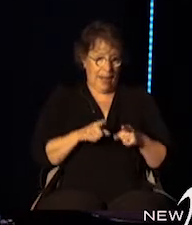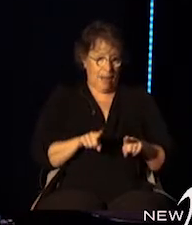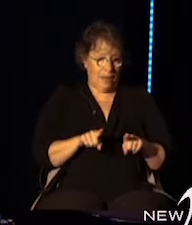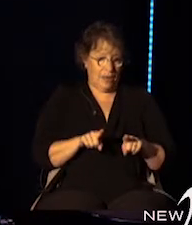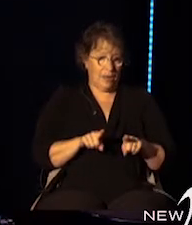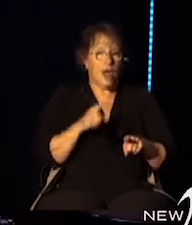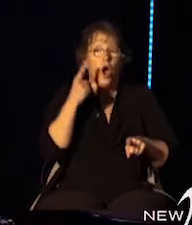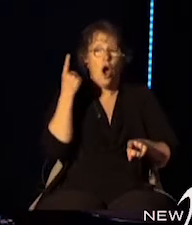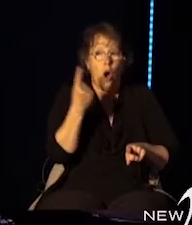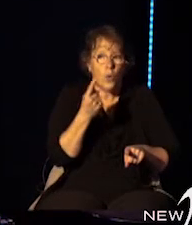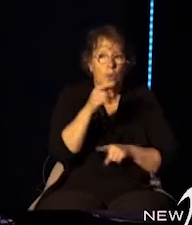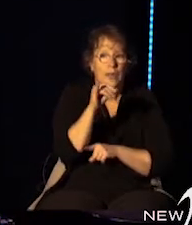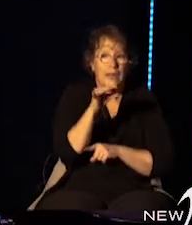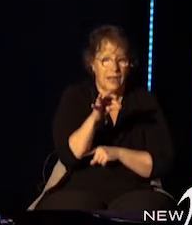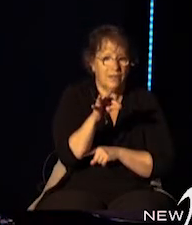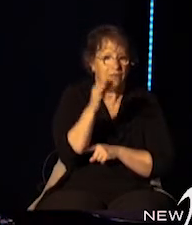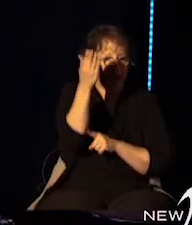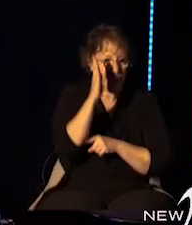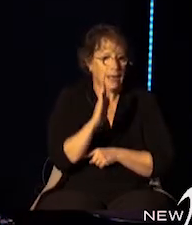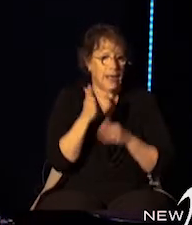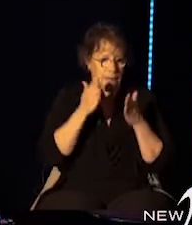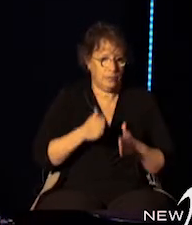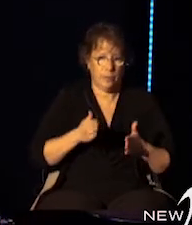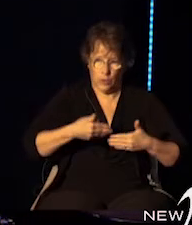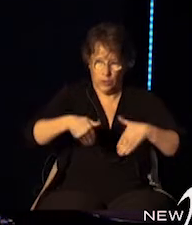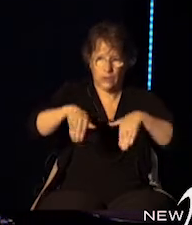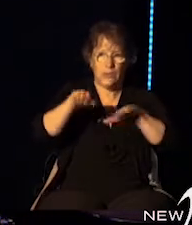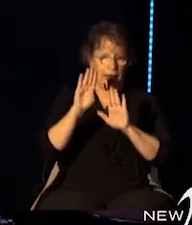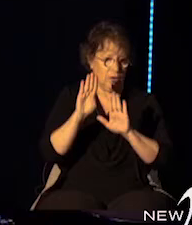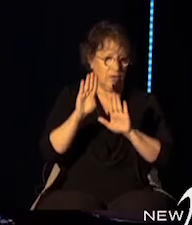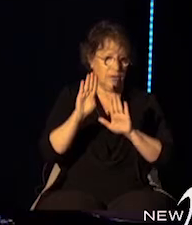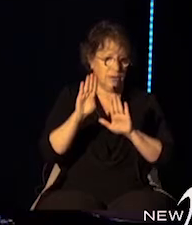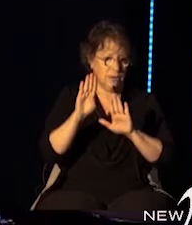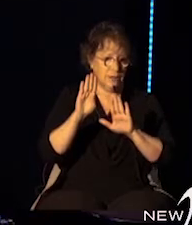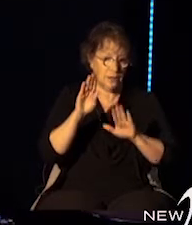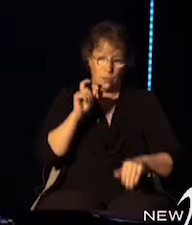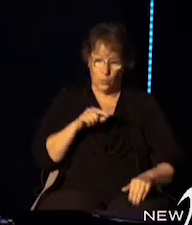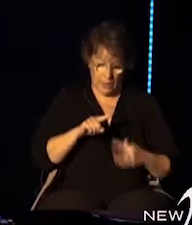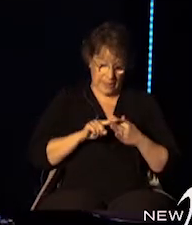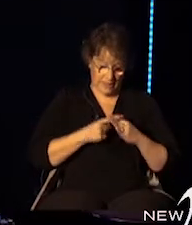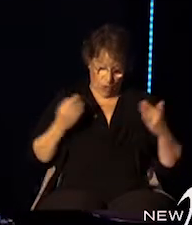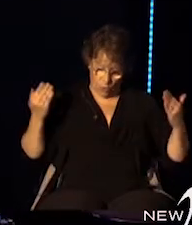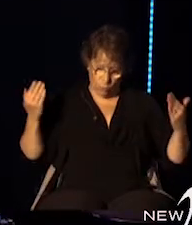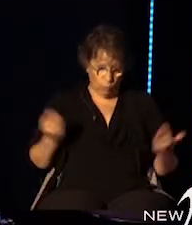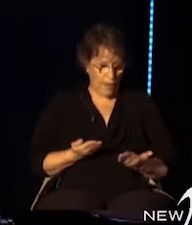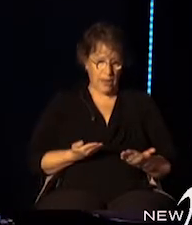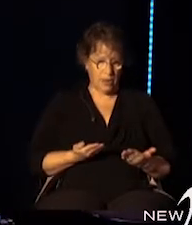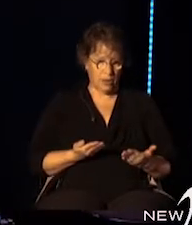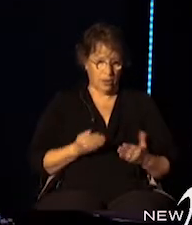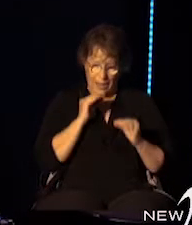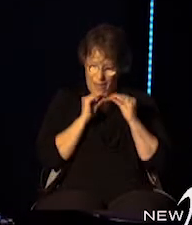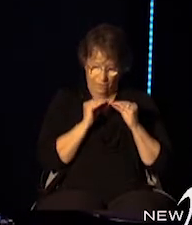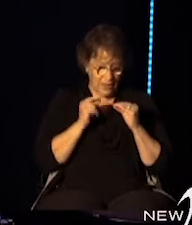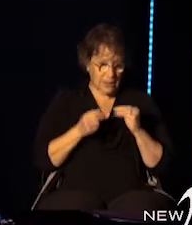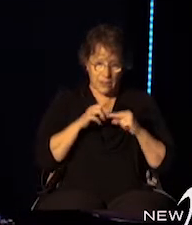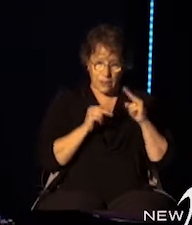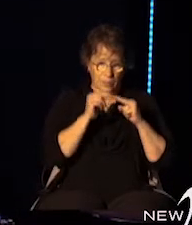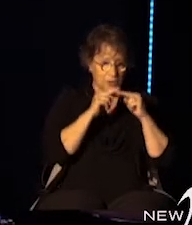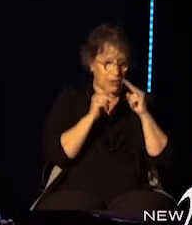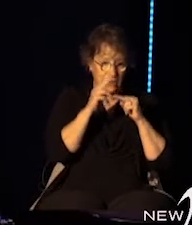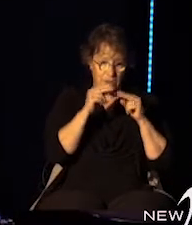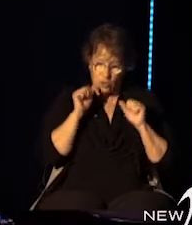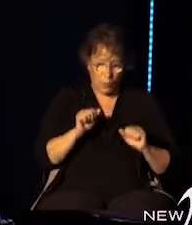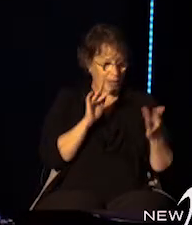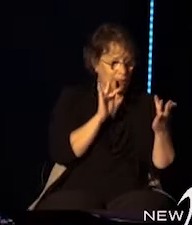people sacrificing. You know, we've got to start right here and equip this building to reach more people than we currently